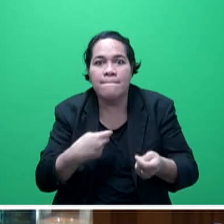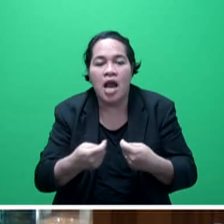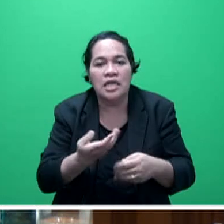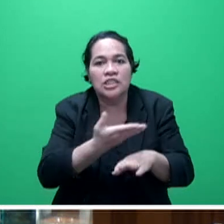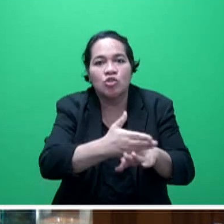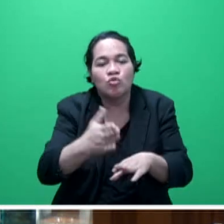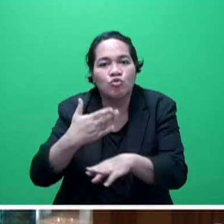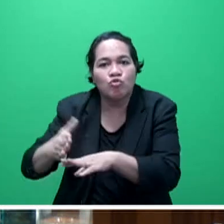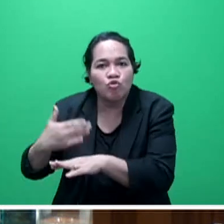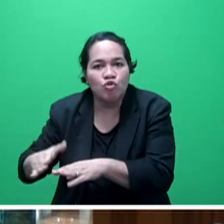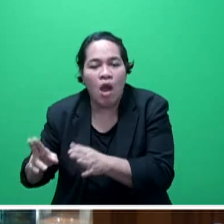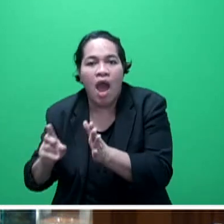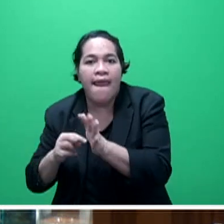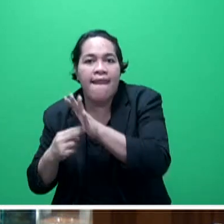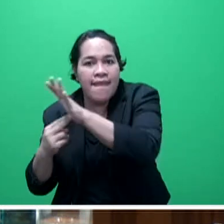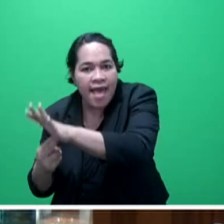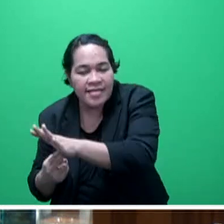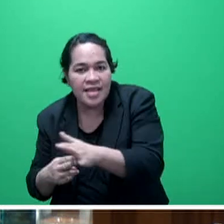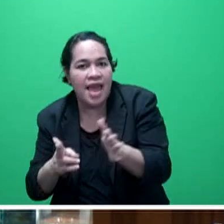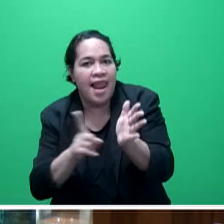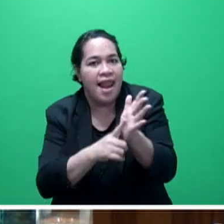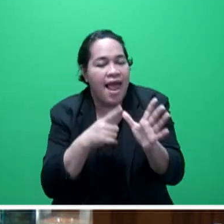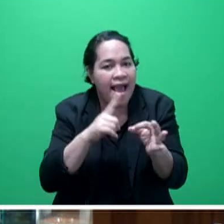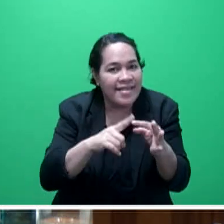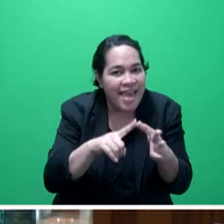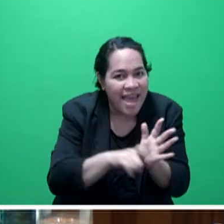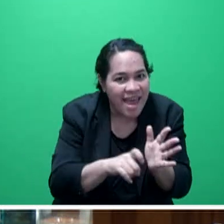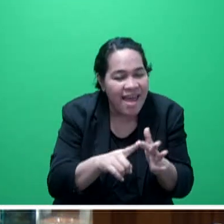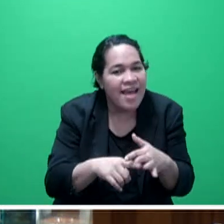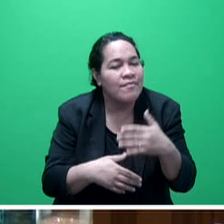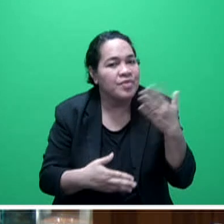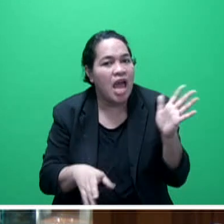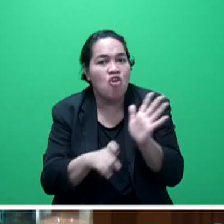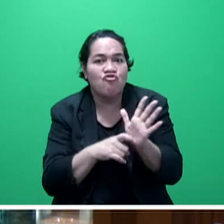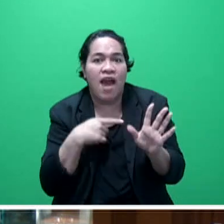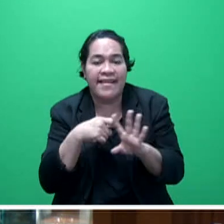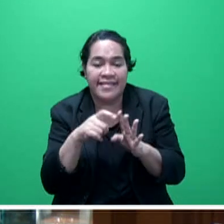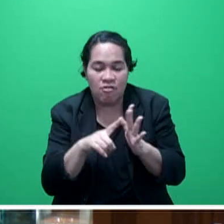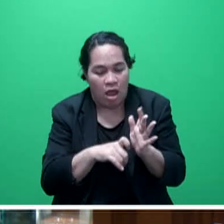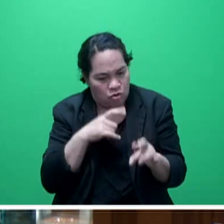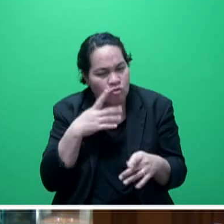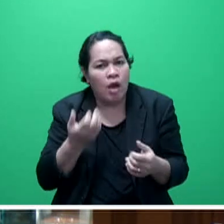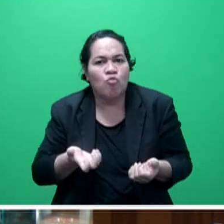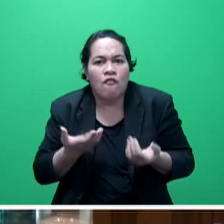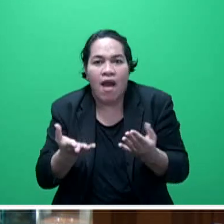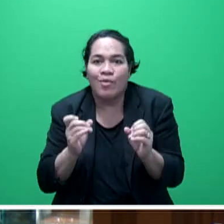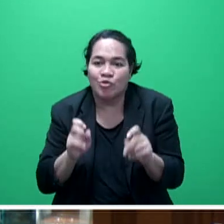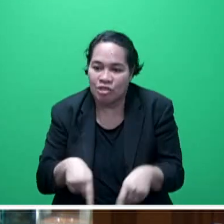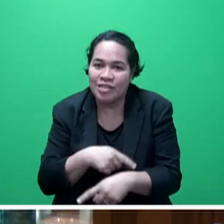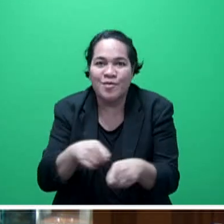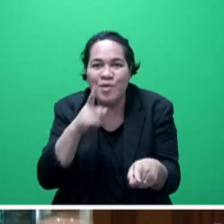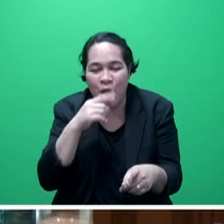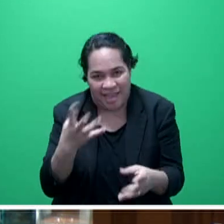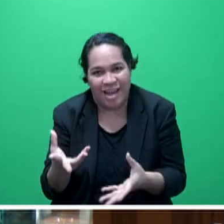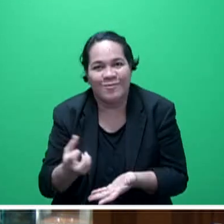Langere, and Reki Reki. All these markets provide hundreds of Fijians an opportunity to earn a living. Municipal councils have